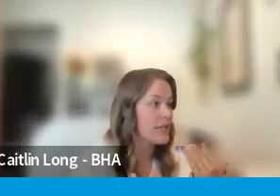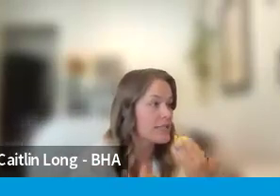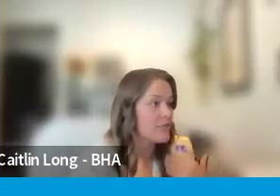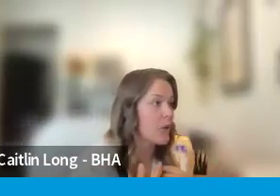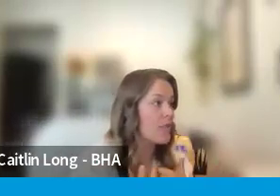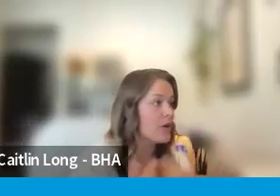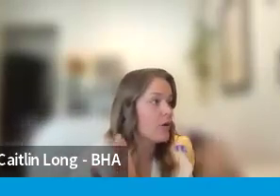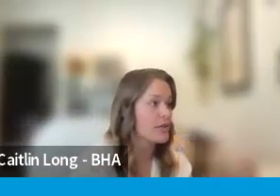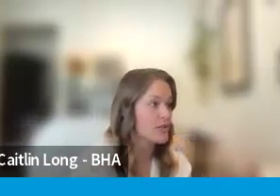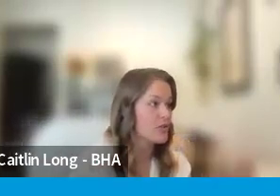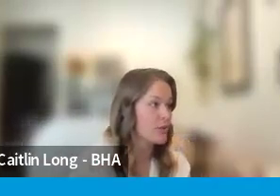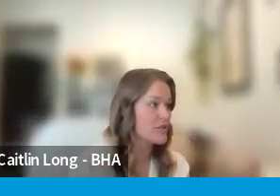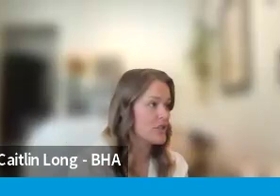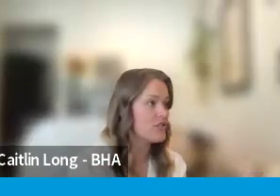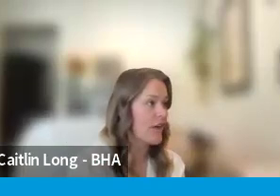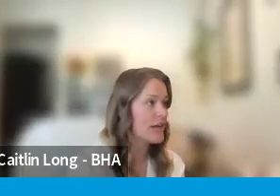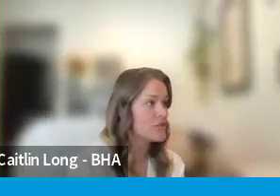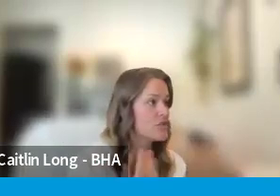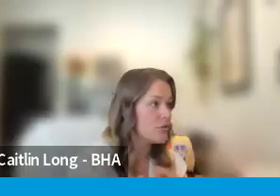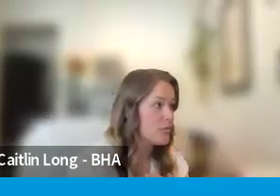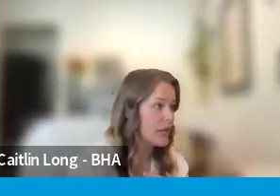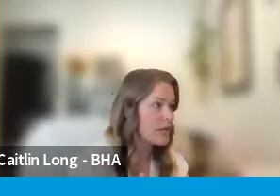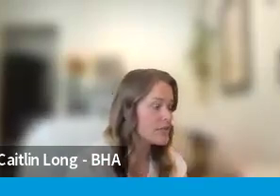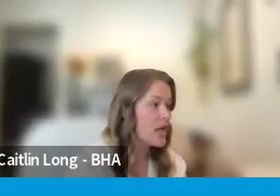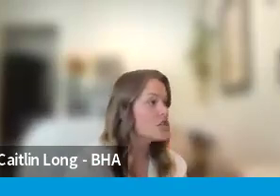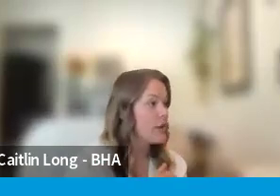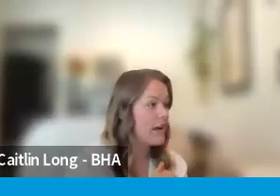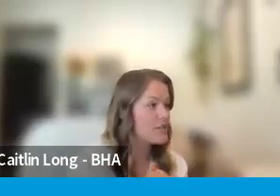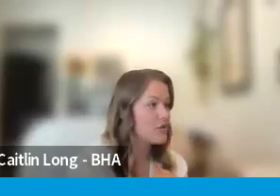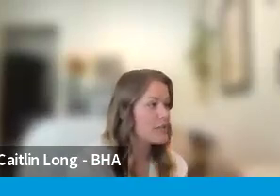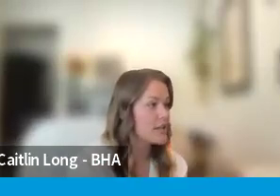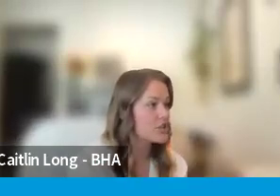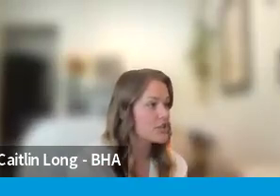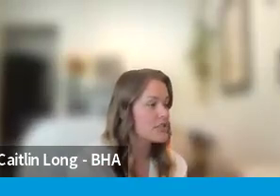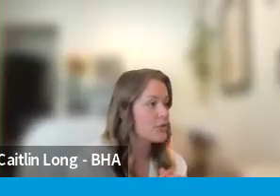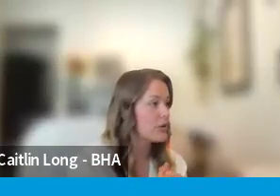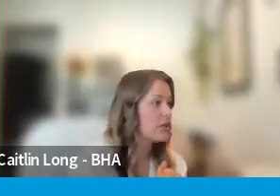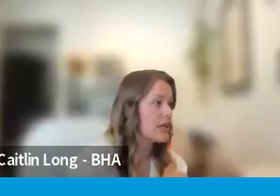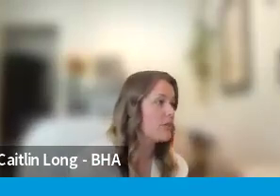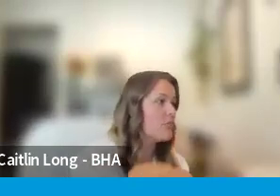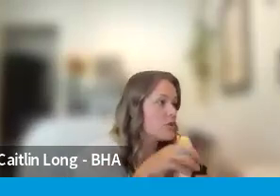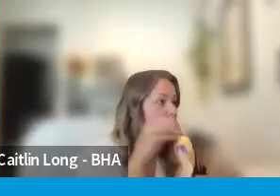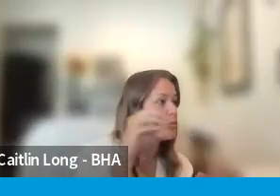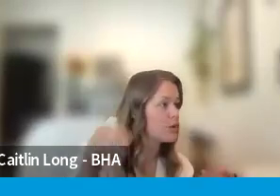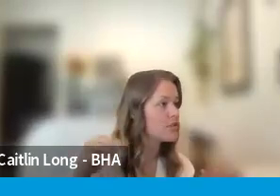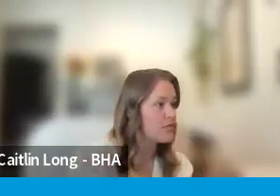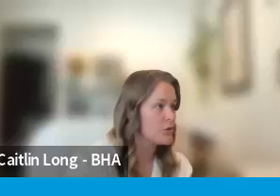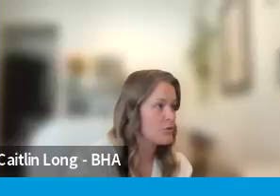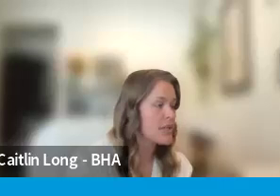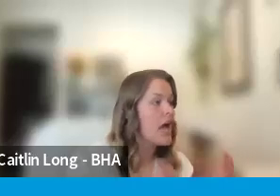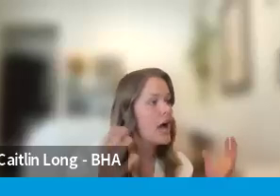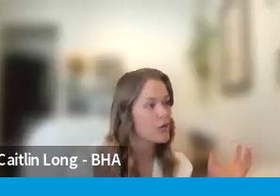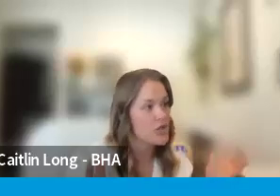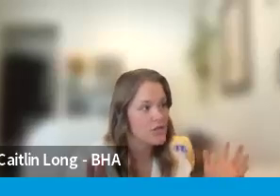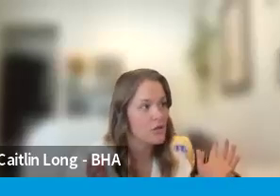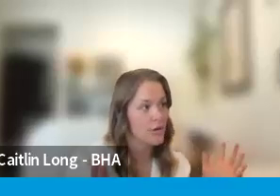during our meetings, they brought their own external research and findings to the meetings. So we have these great discussions and we really get multiple points of